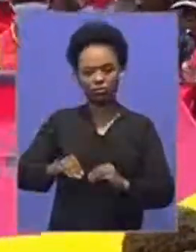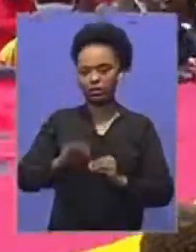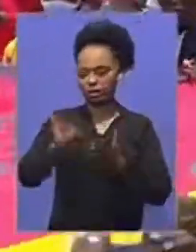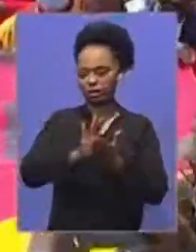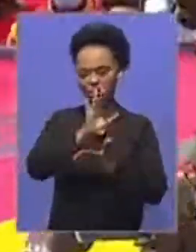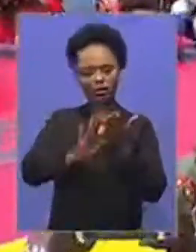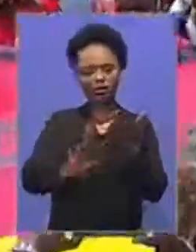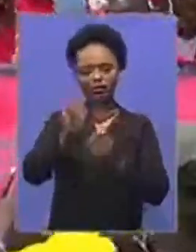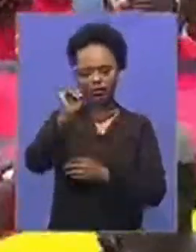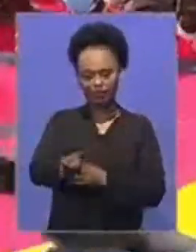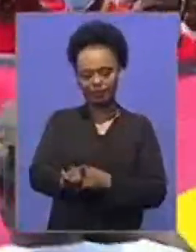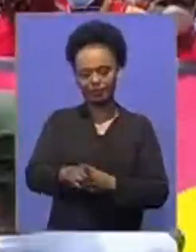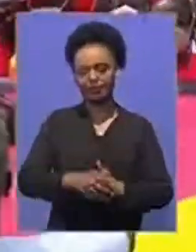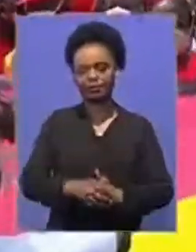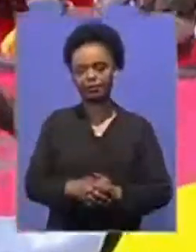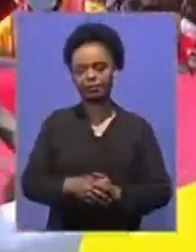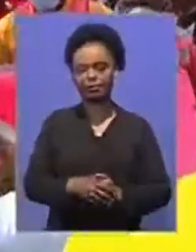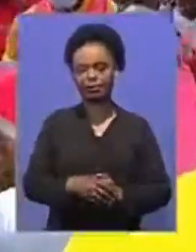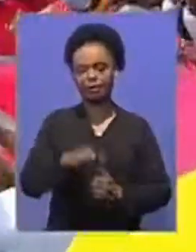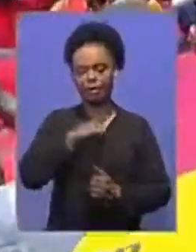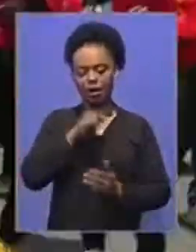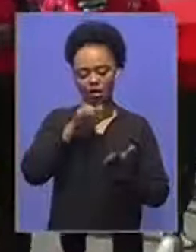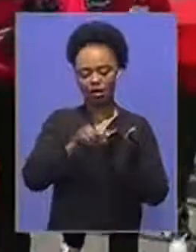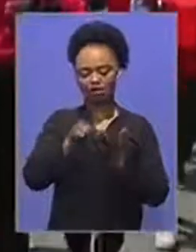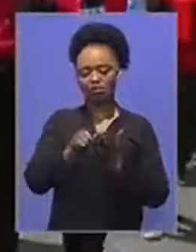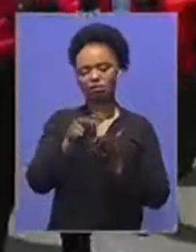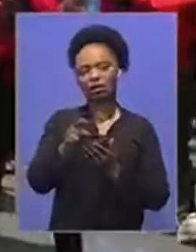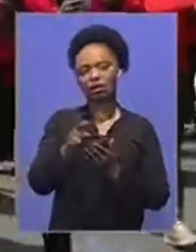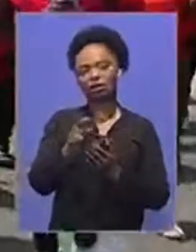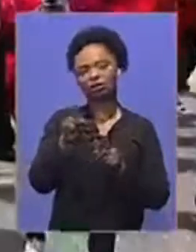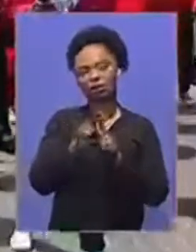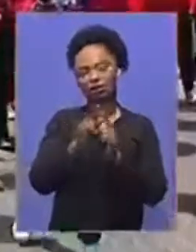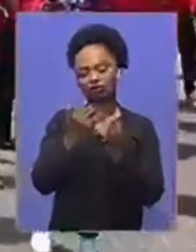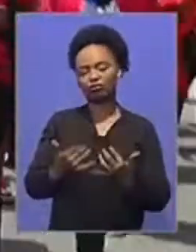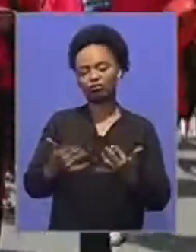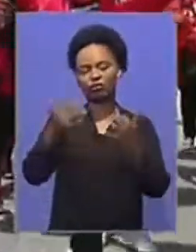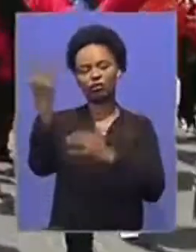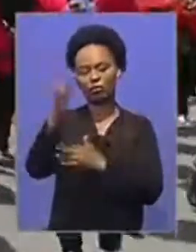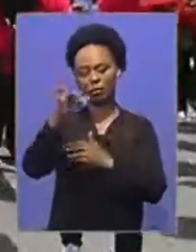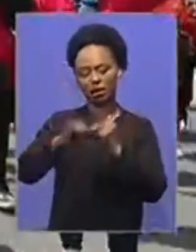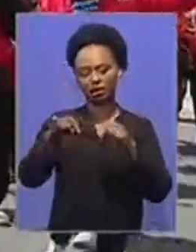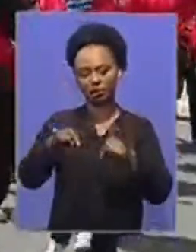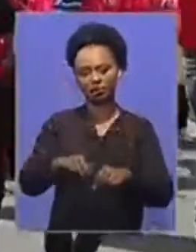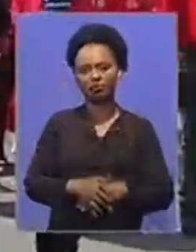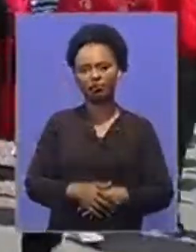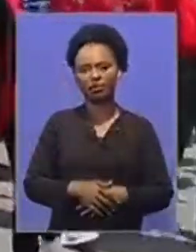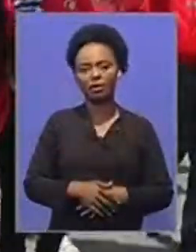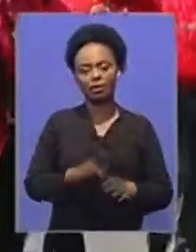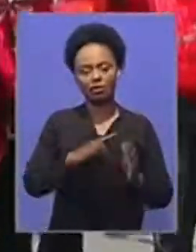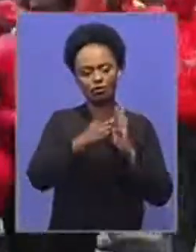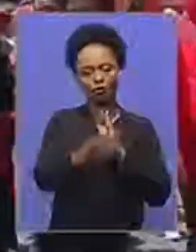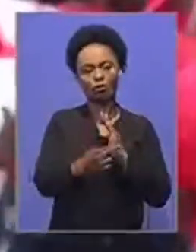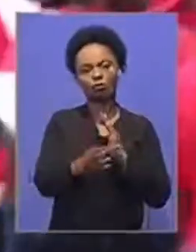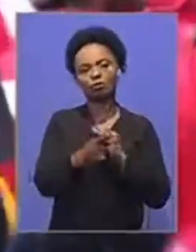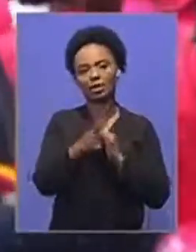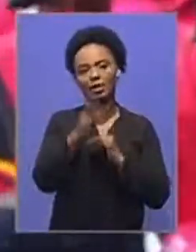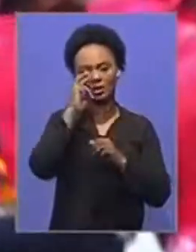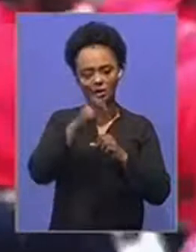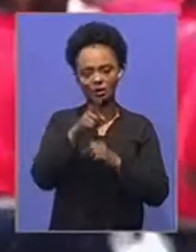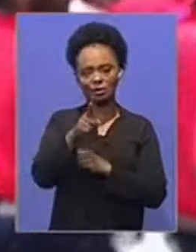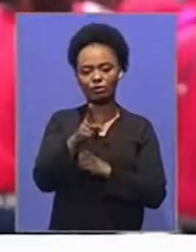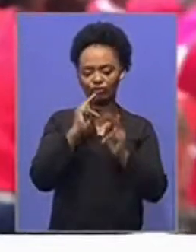ka lenaane la tekanyetsokabo le melawana ya yona kwa parlamenteng mo gareng ga kgwedi e. There's a room for engagement and we